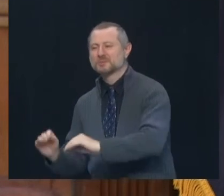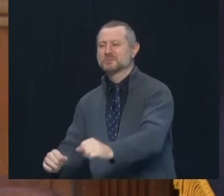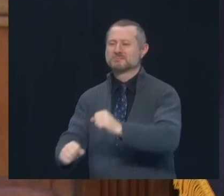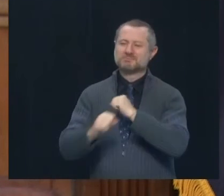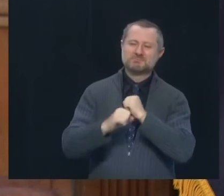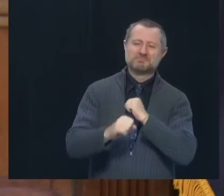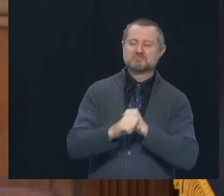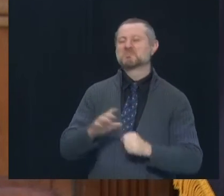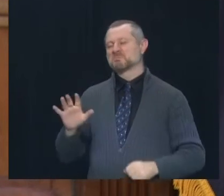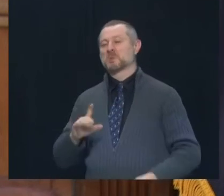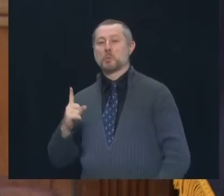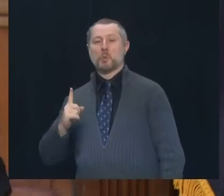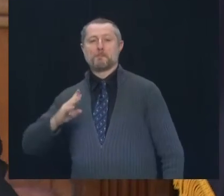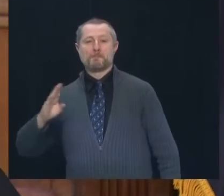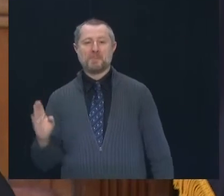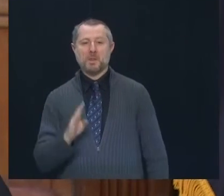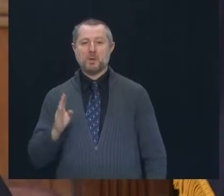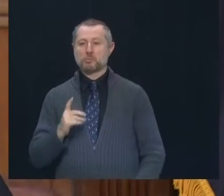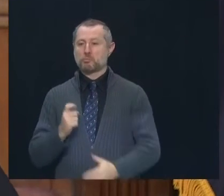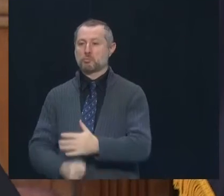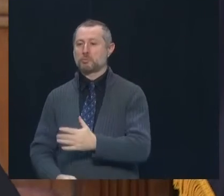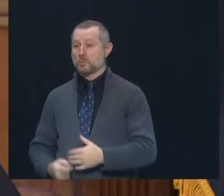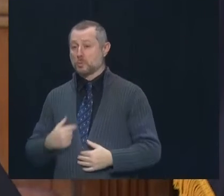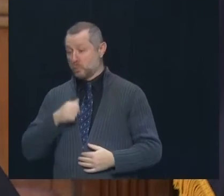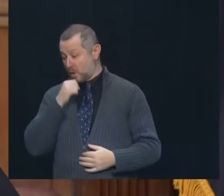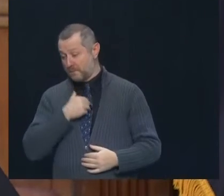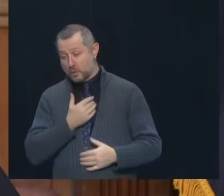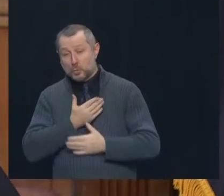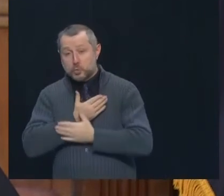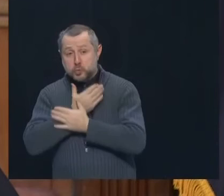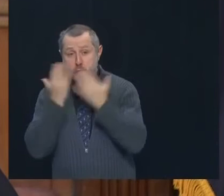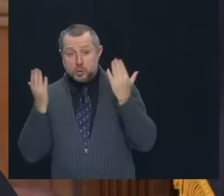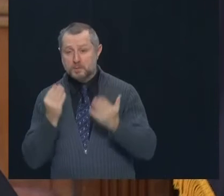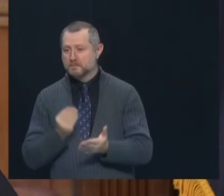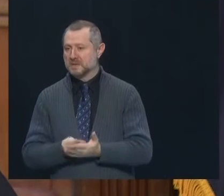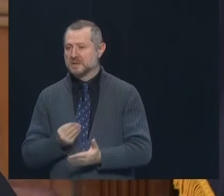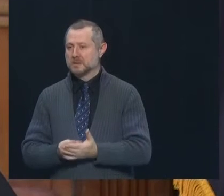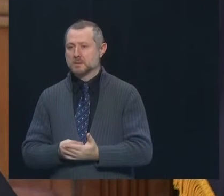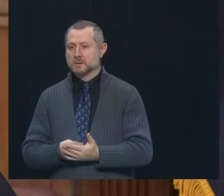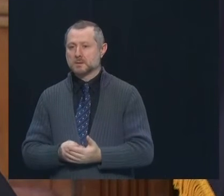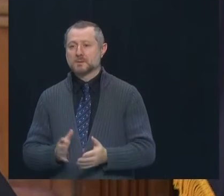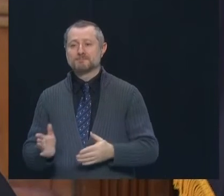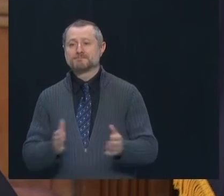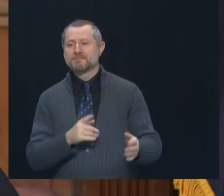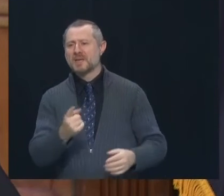we just don't have it. On the capacity on the hospitals,